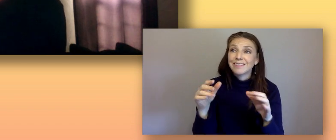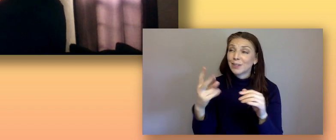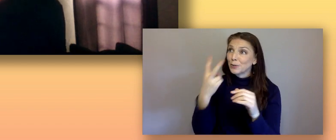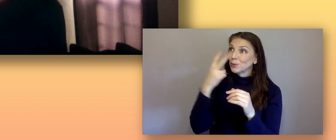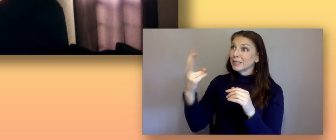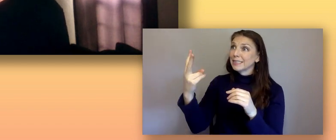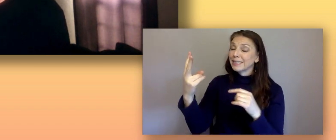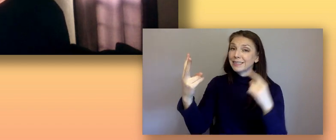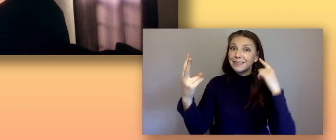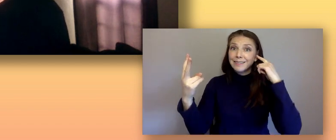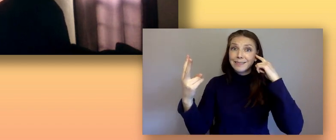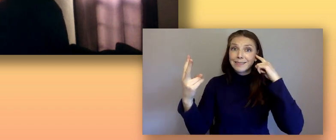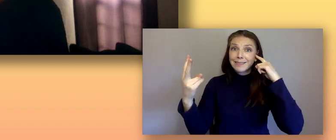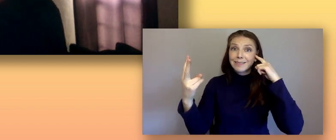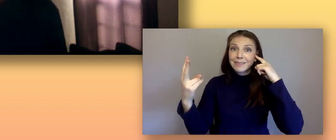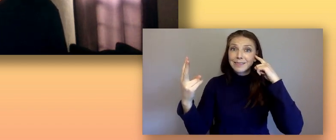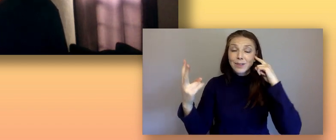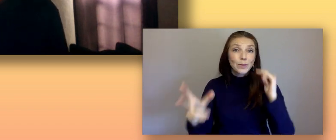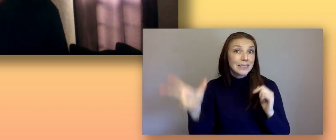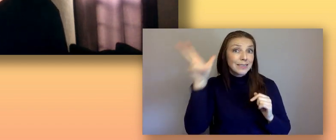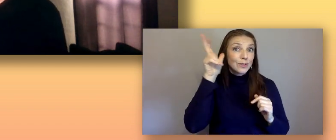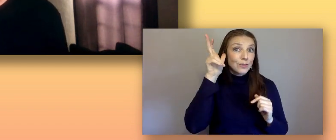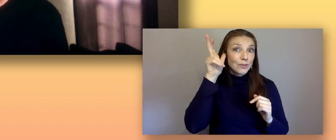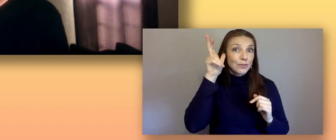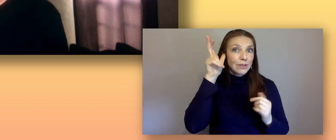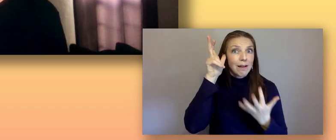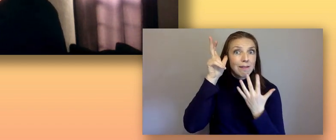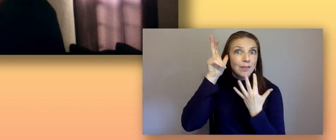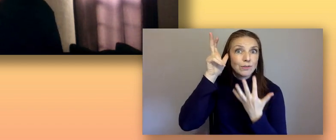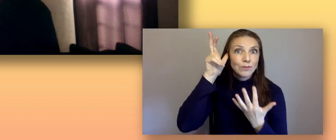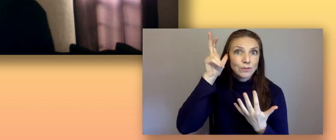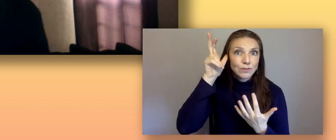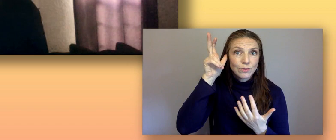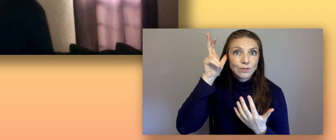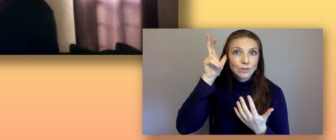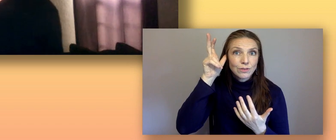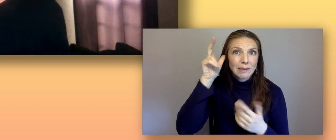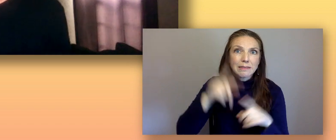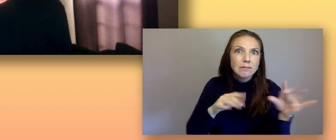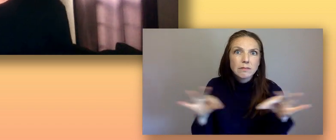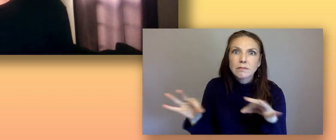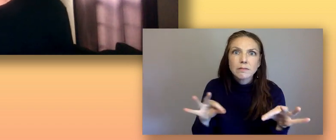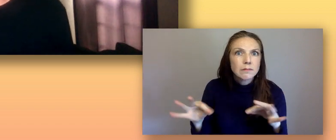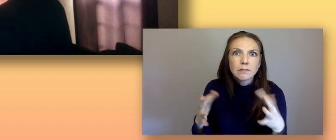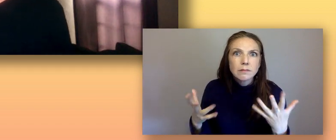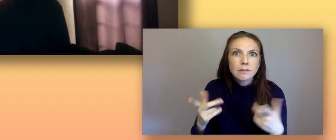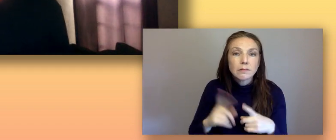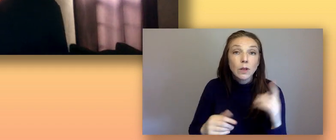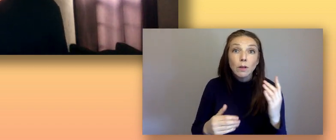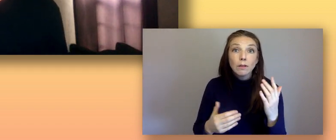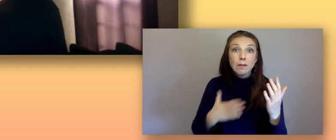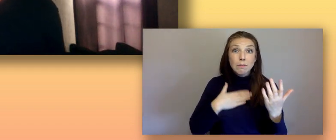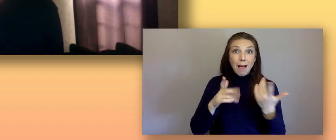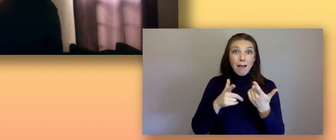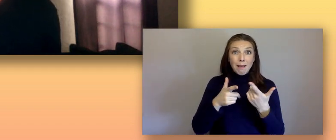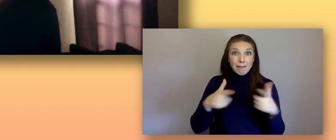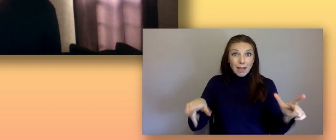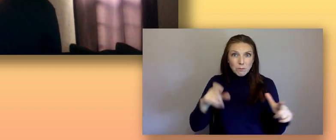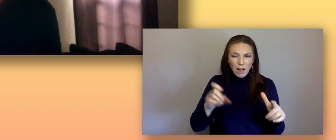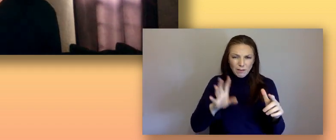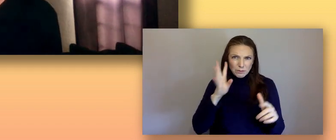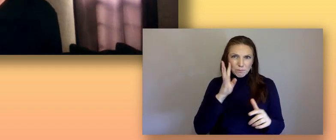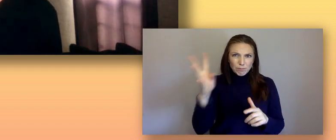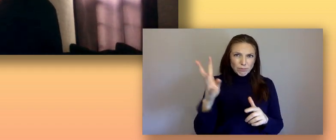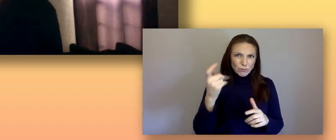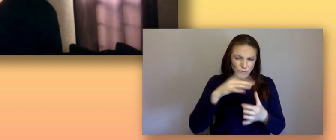see sounds and hear colors, or to develop a new language just so I can talk to